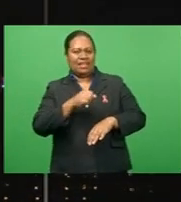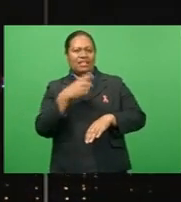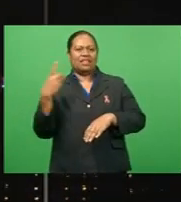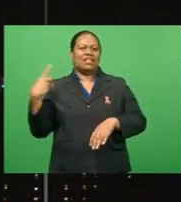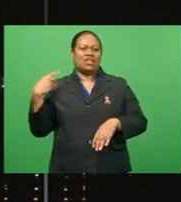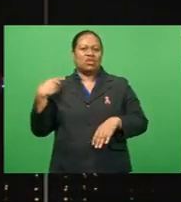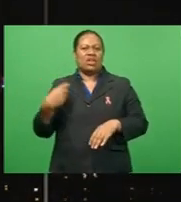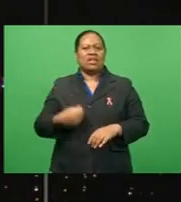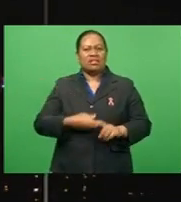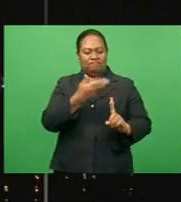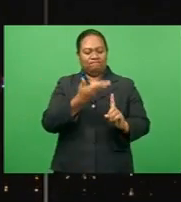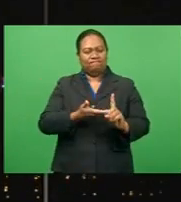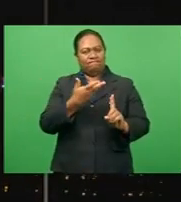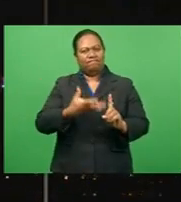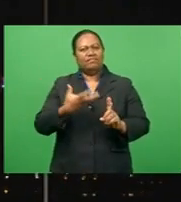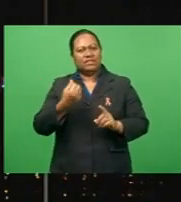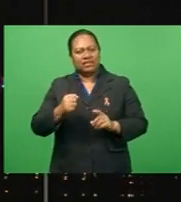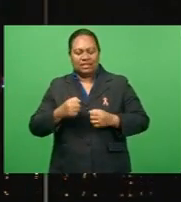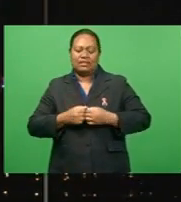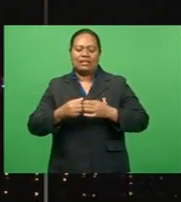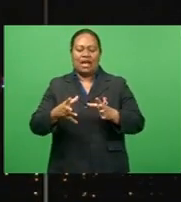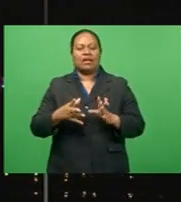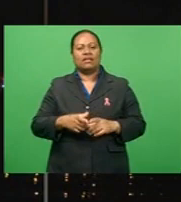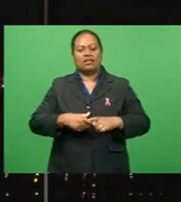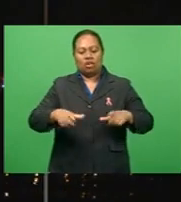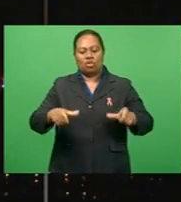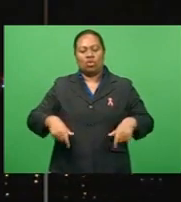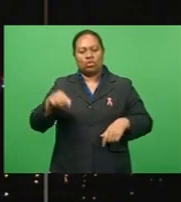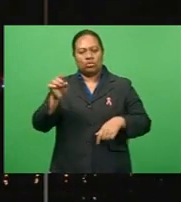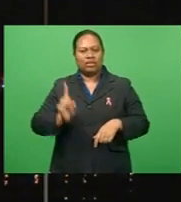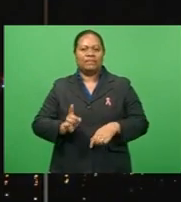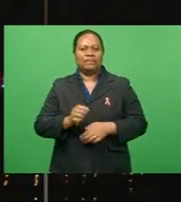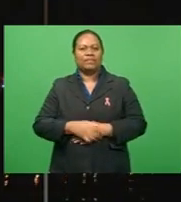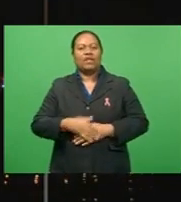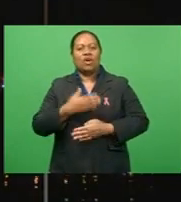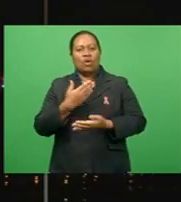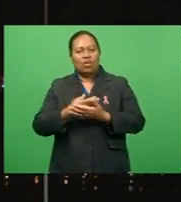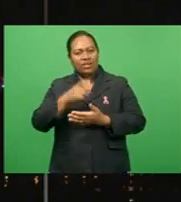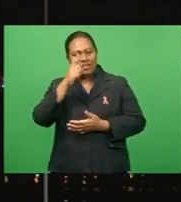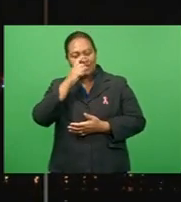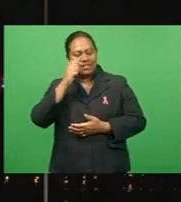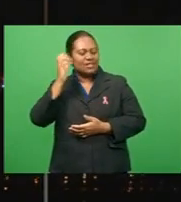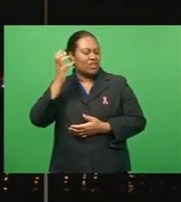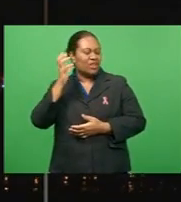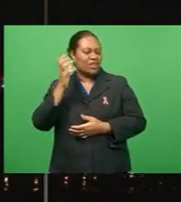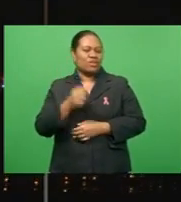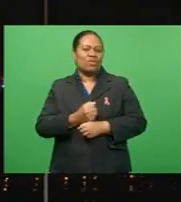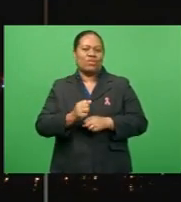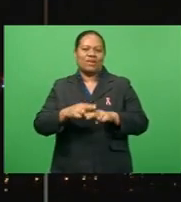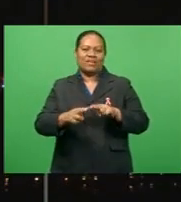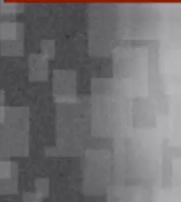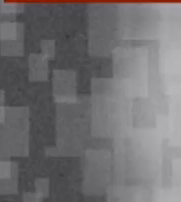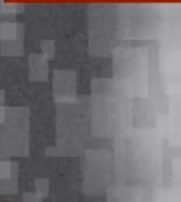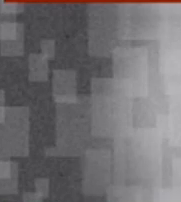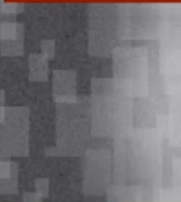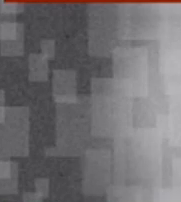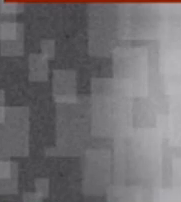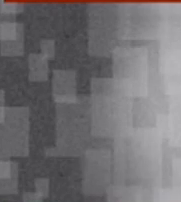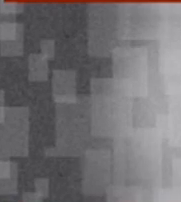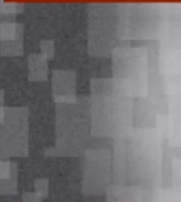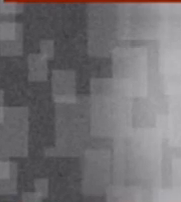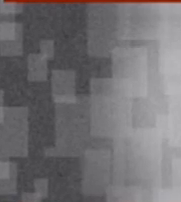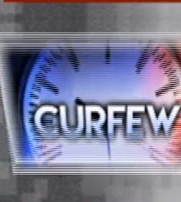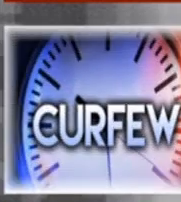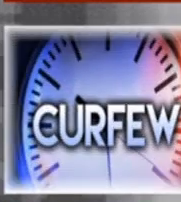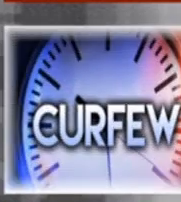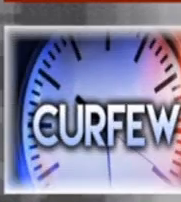former diplomat starts in Suva Court. Now for these stories and others, tune in daily to our sister radio station, Gold FM. Our poll question,